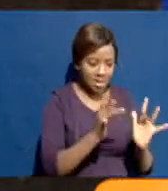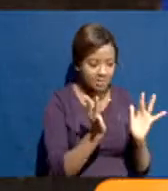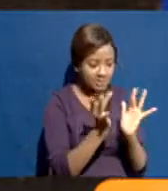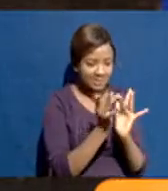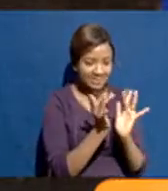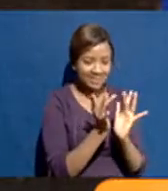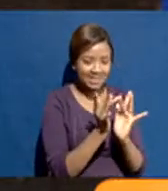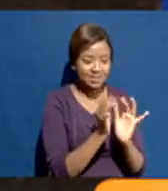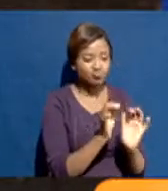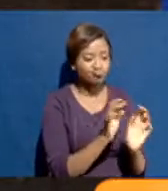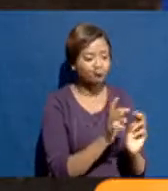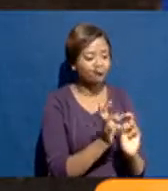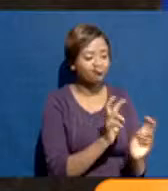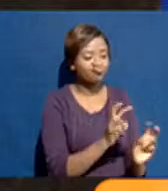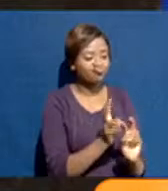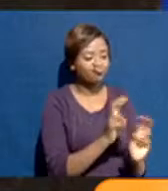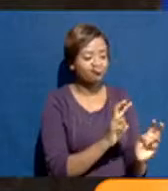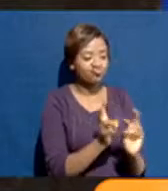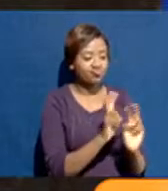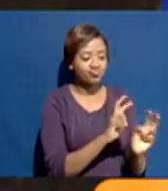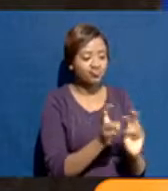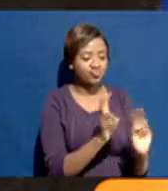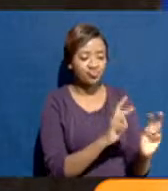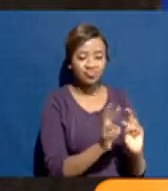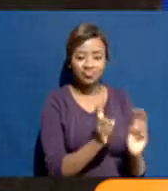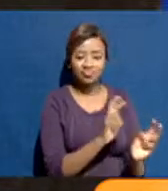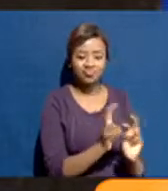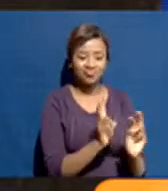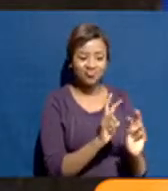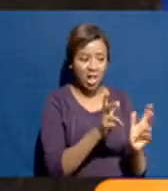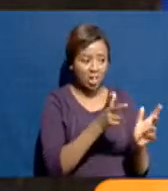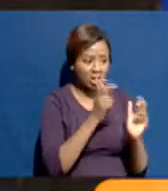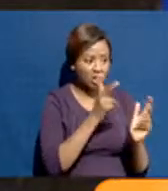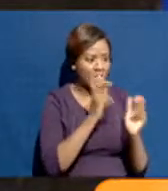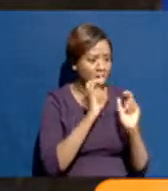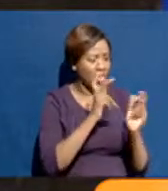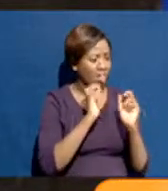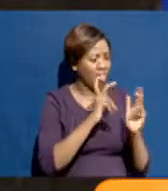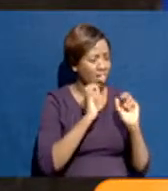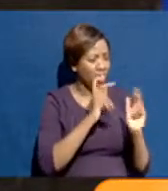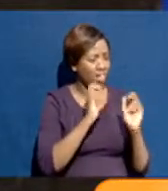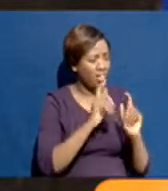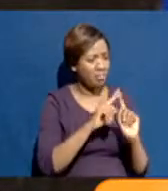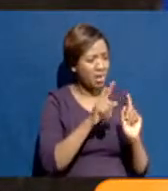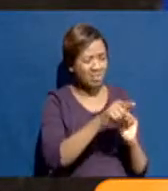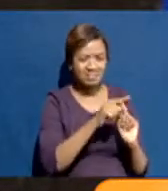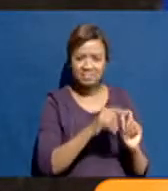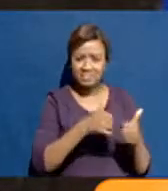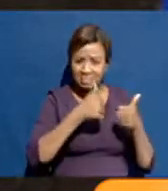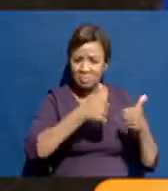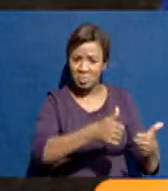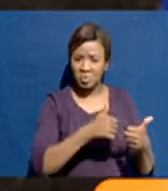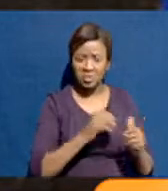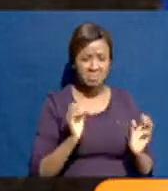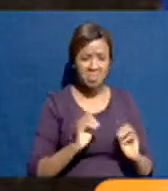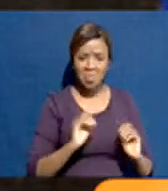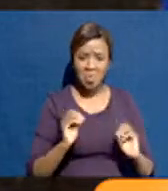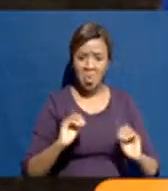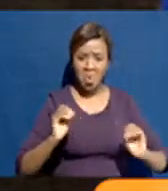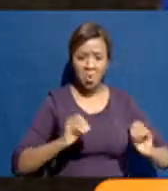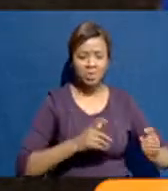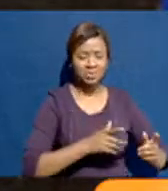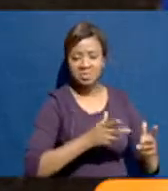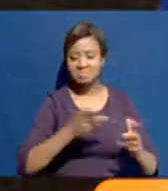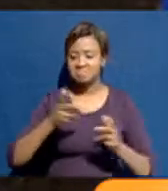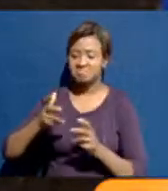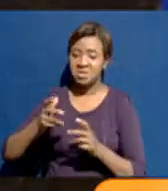the whatever the children can take, even if it's not age appropriate. But then when we come to the table, like when we're here now, we start saying the